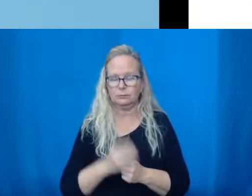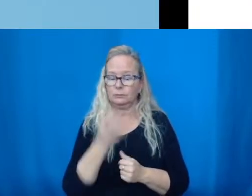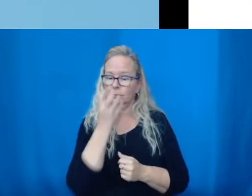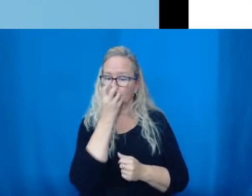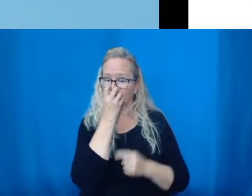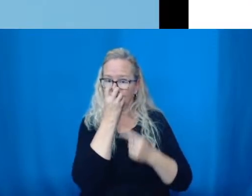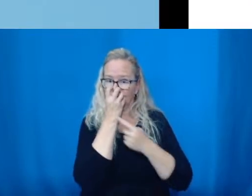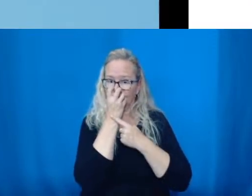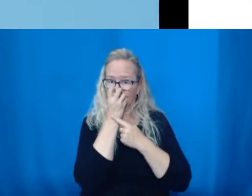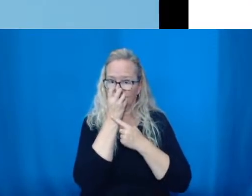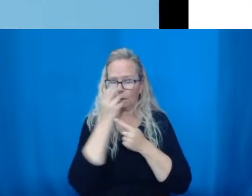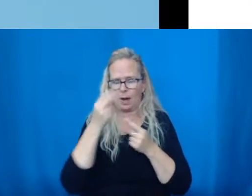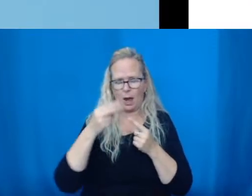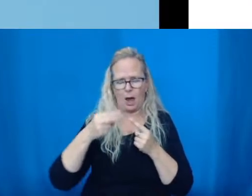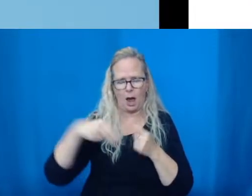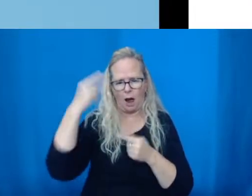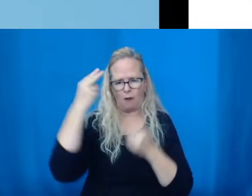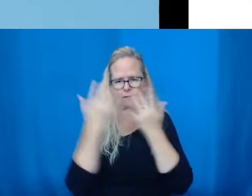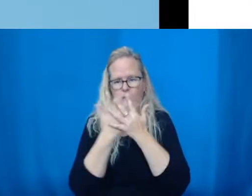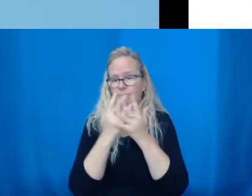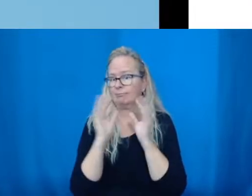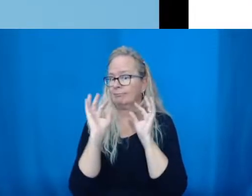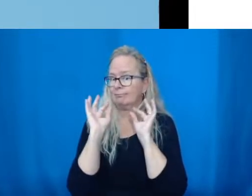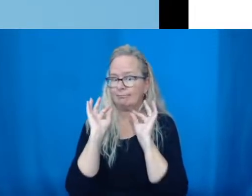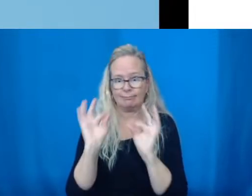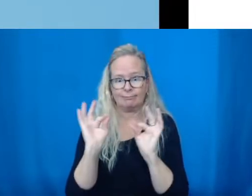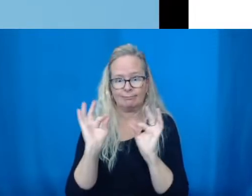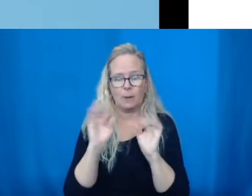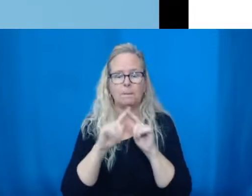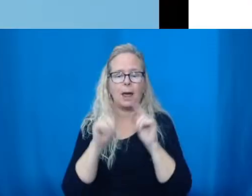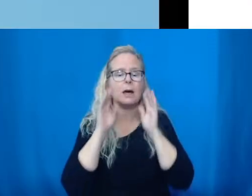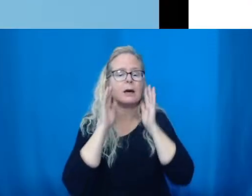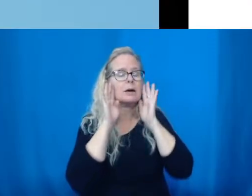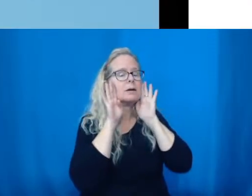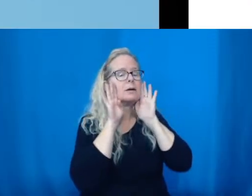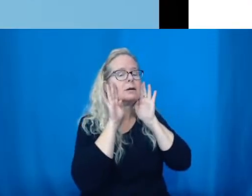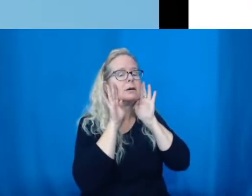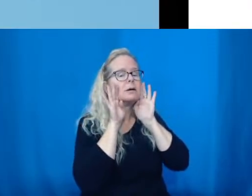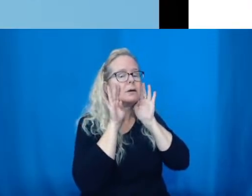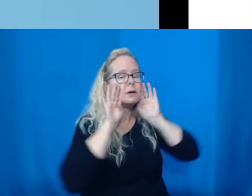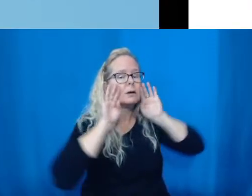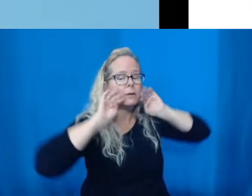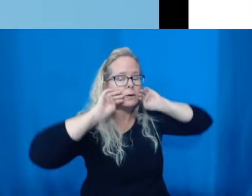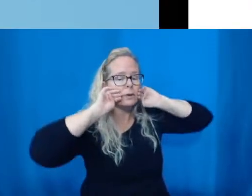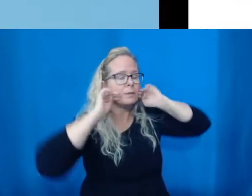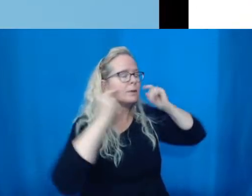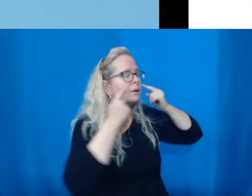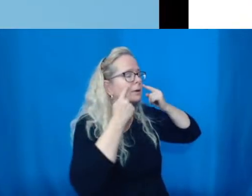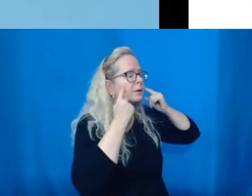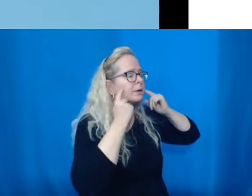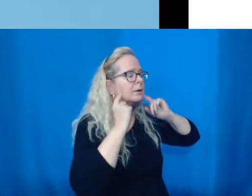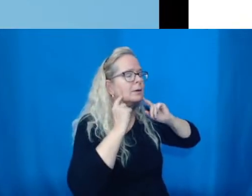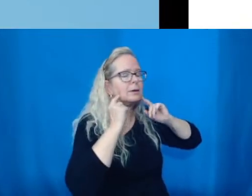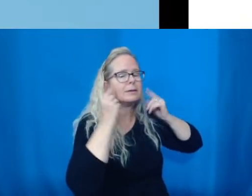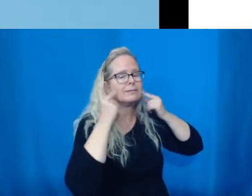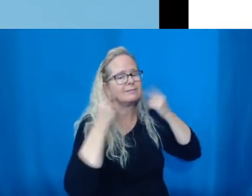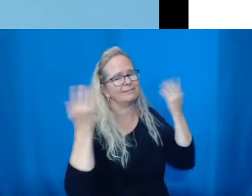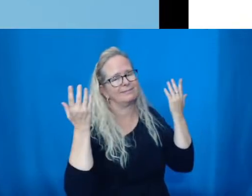the effective area of the respirator, and it's next to useless. It's actually worse because people may think they're protected when they're